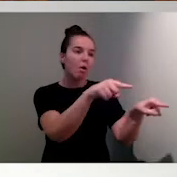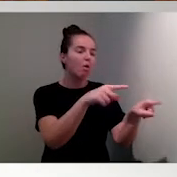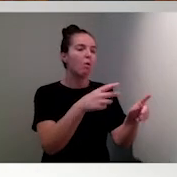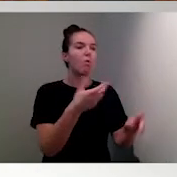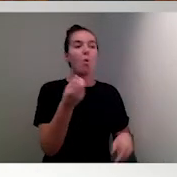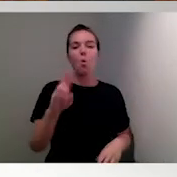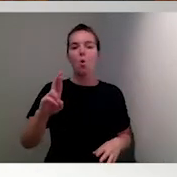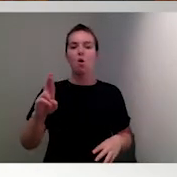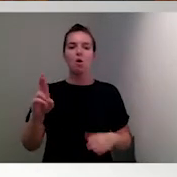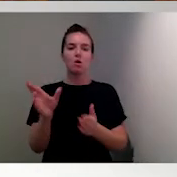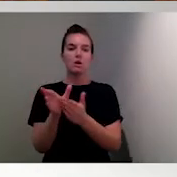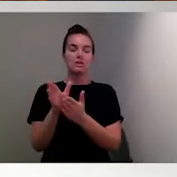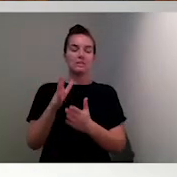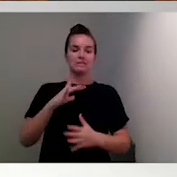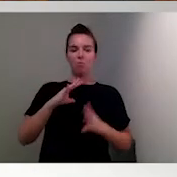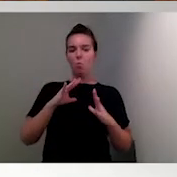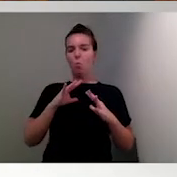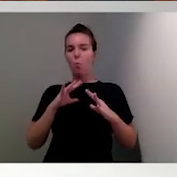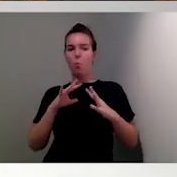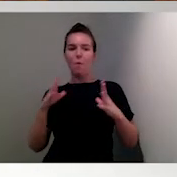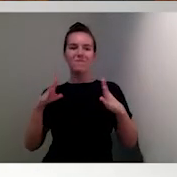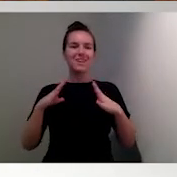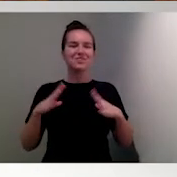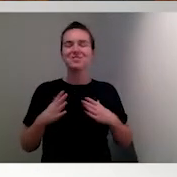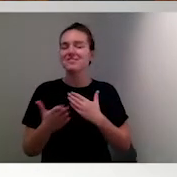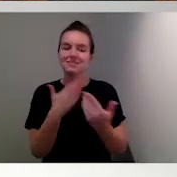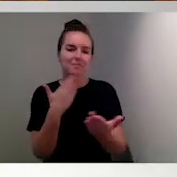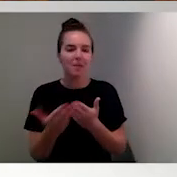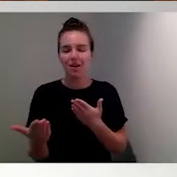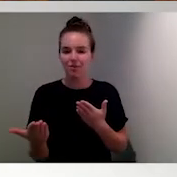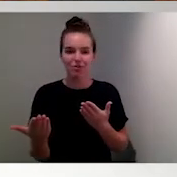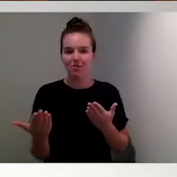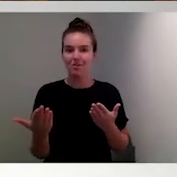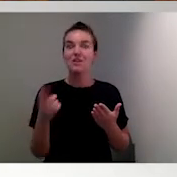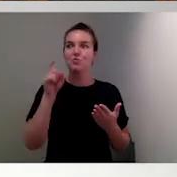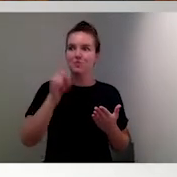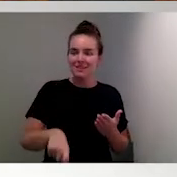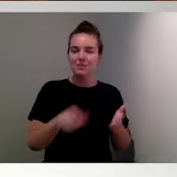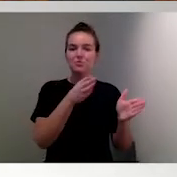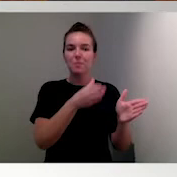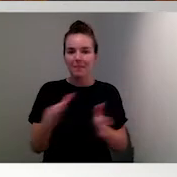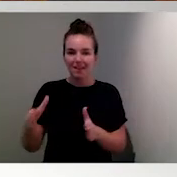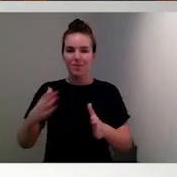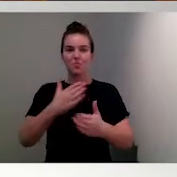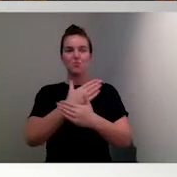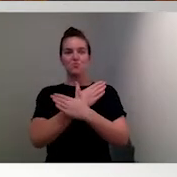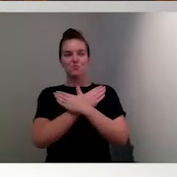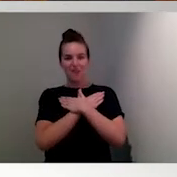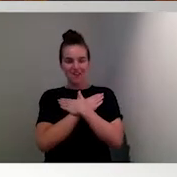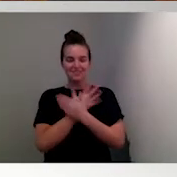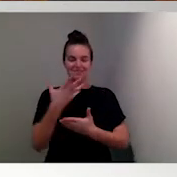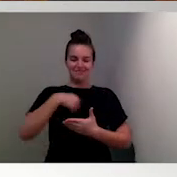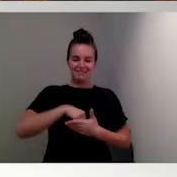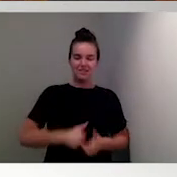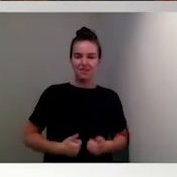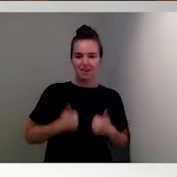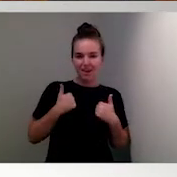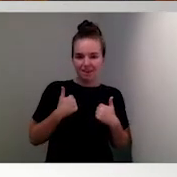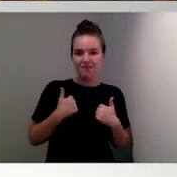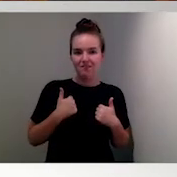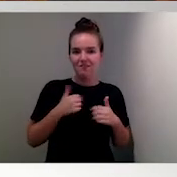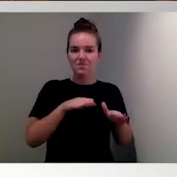vacations, take a rest. Plan that into your life. Make sure that you are planning